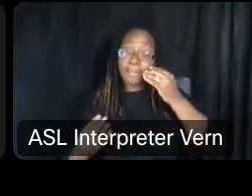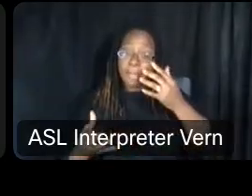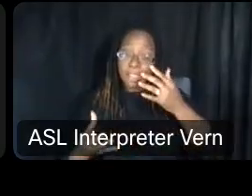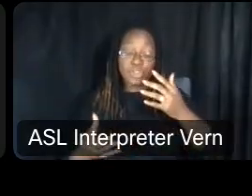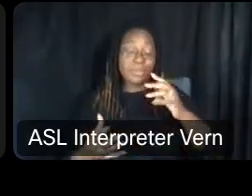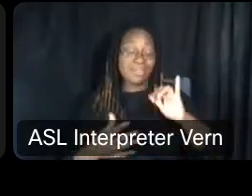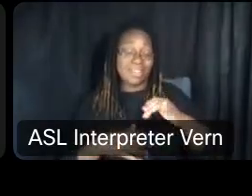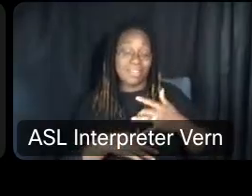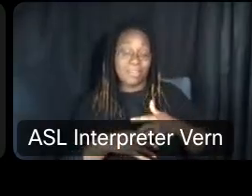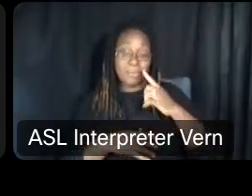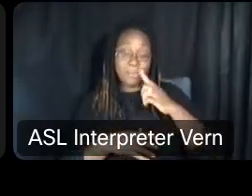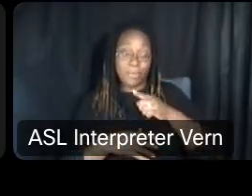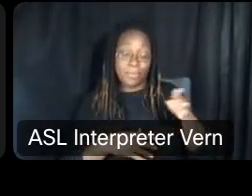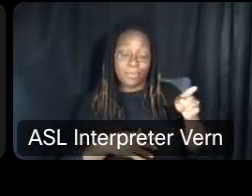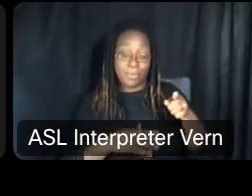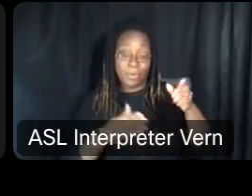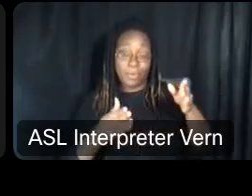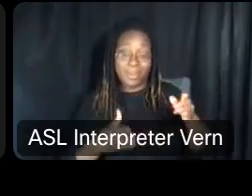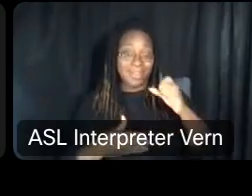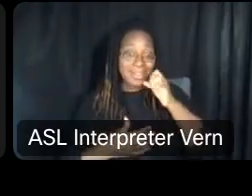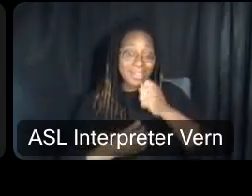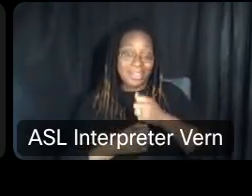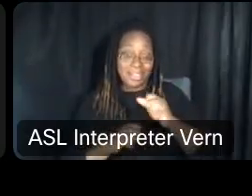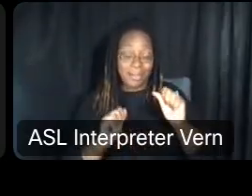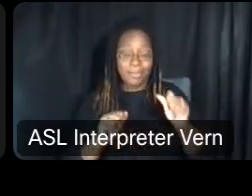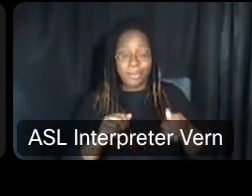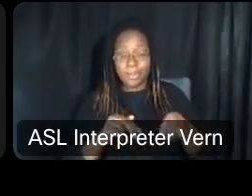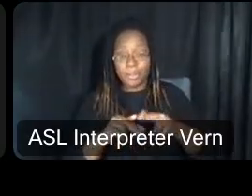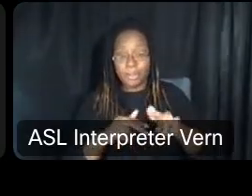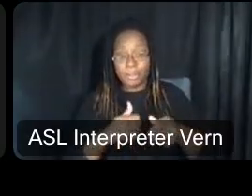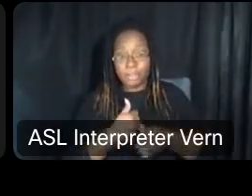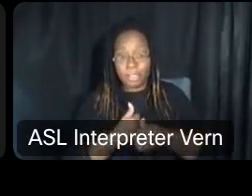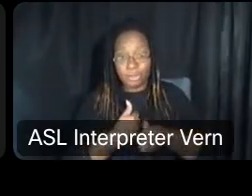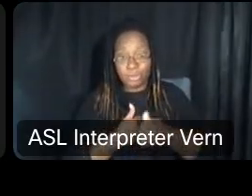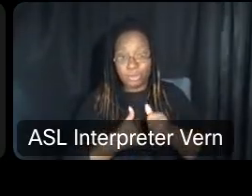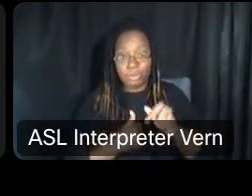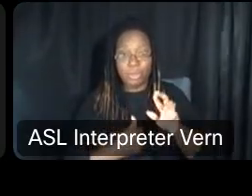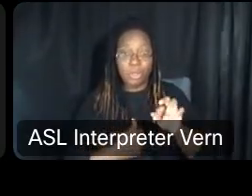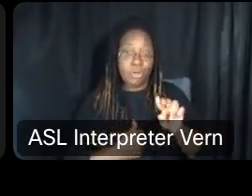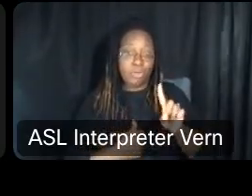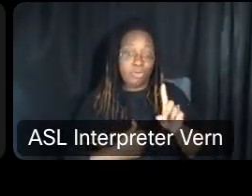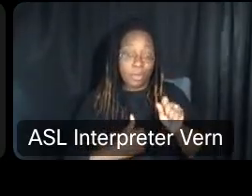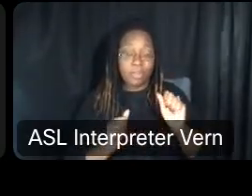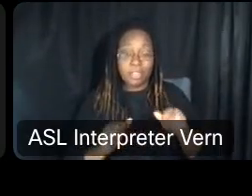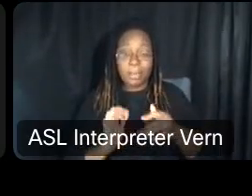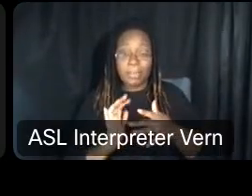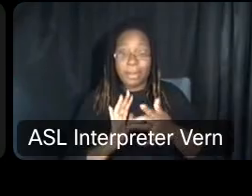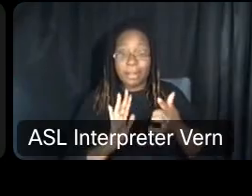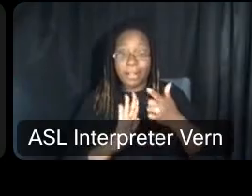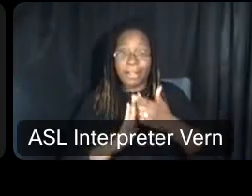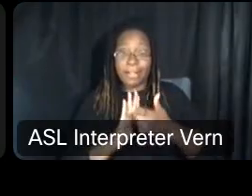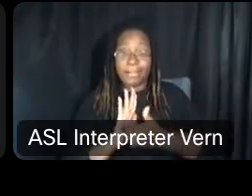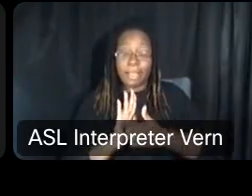a person's danger. Records can be subpoenaed and used against a survivor, and this